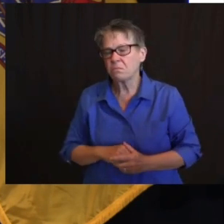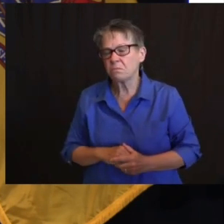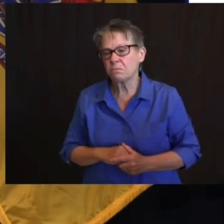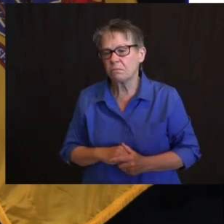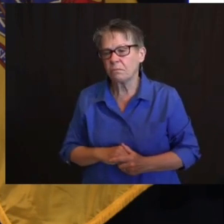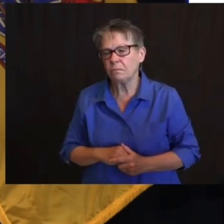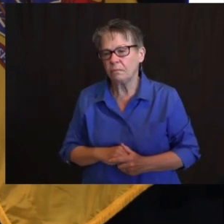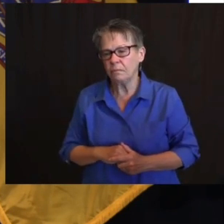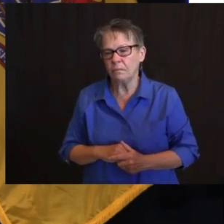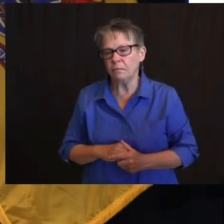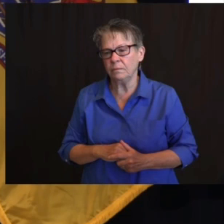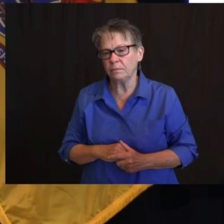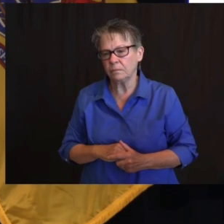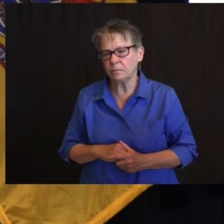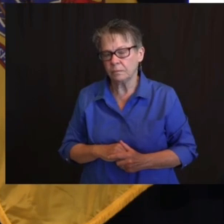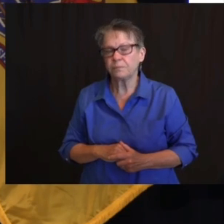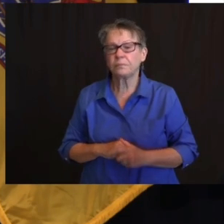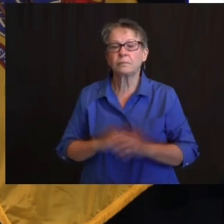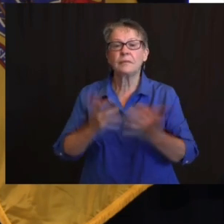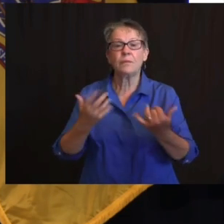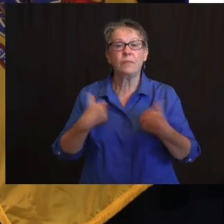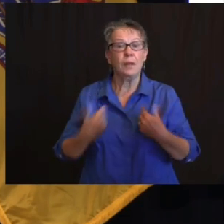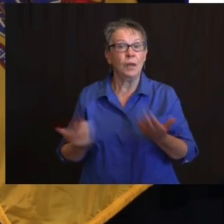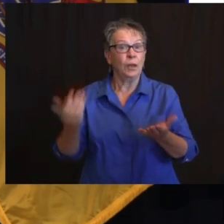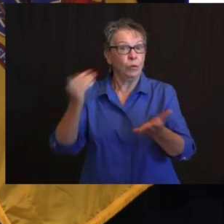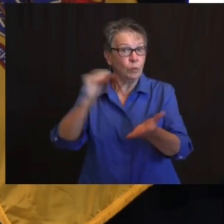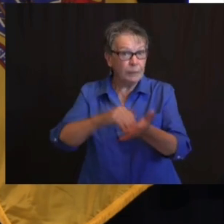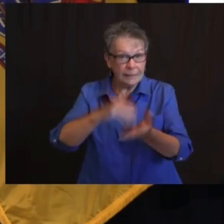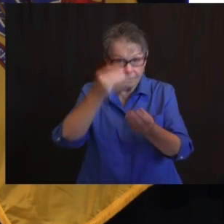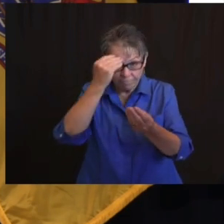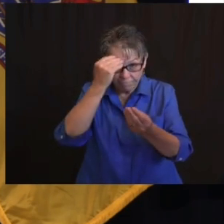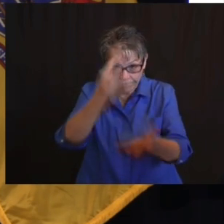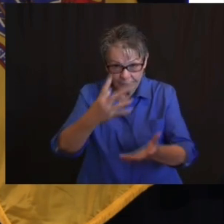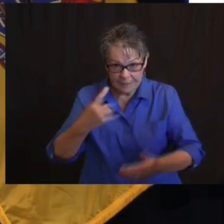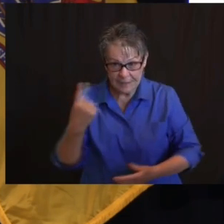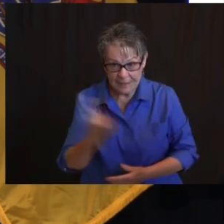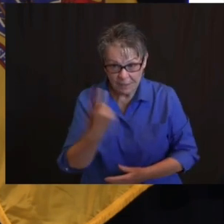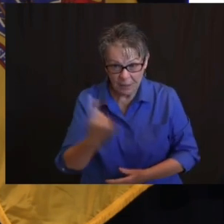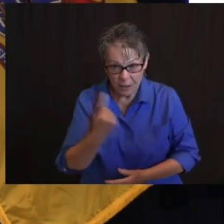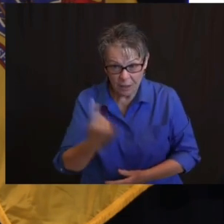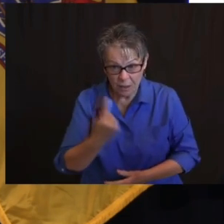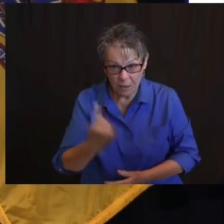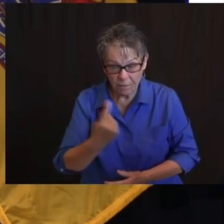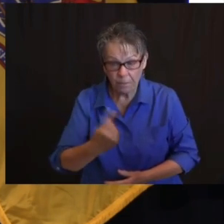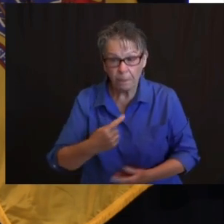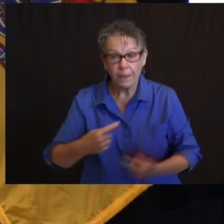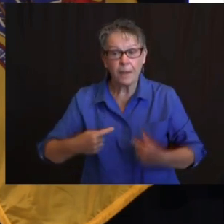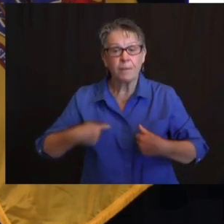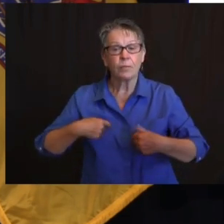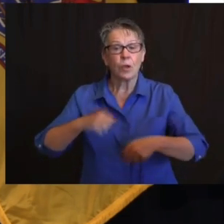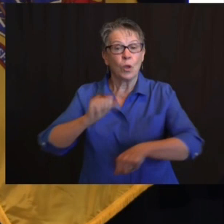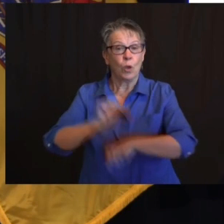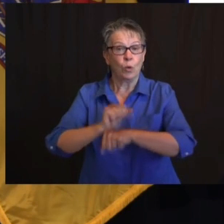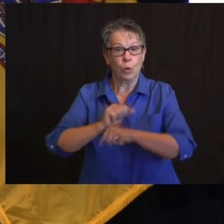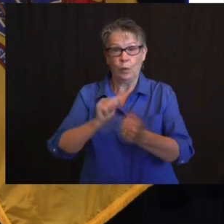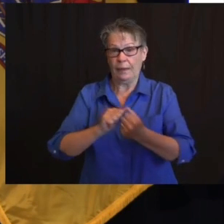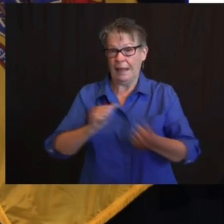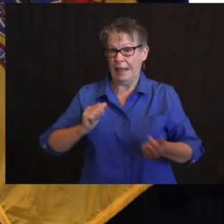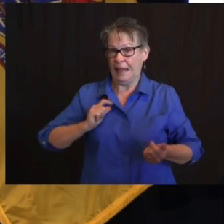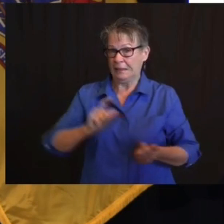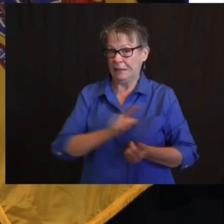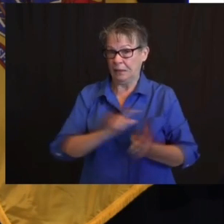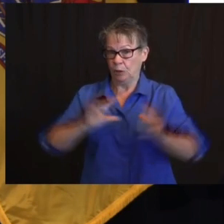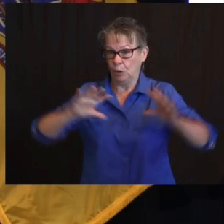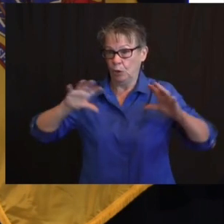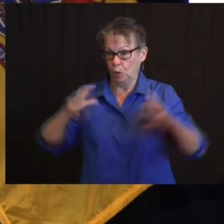were able to, working with the legislators, extend the fiscal year from June 30th to September